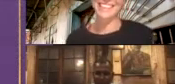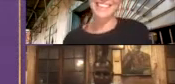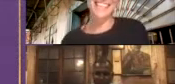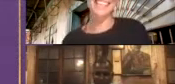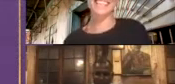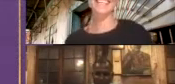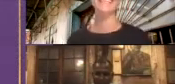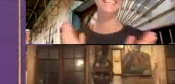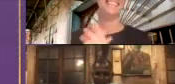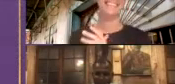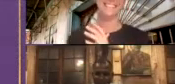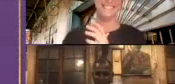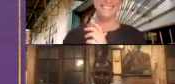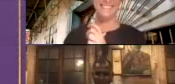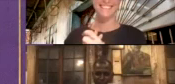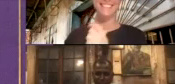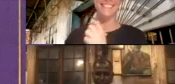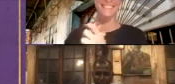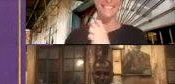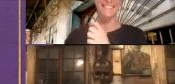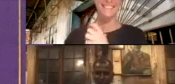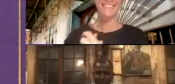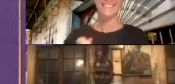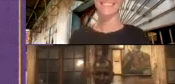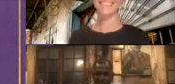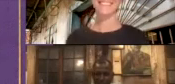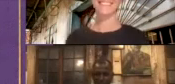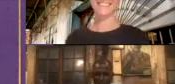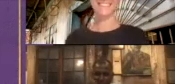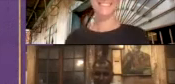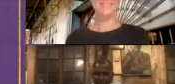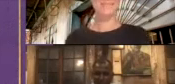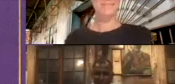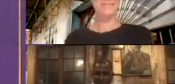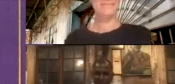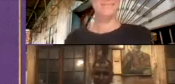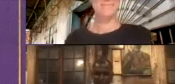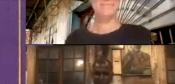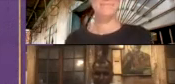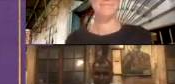Bye. Very good. Thank you.